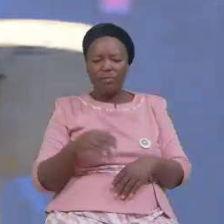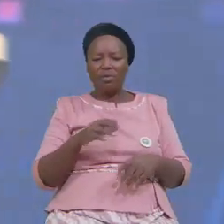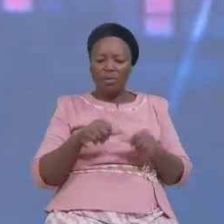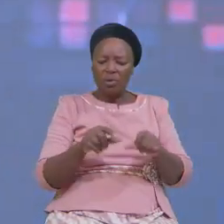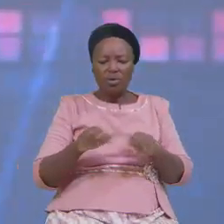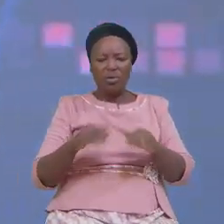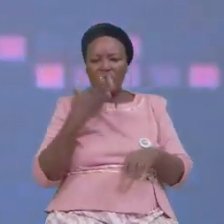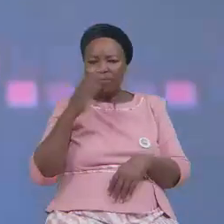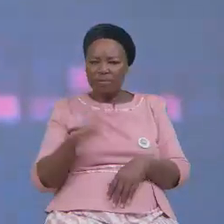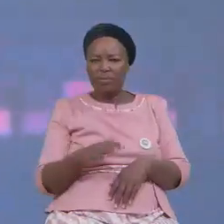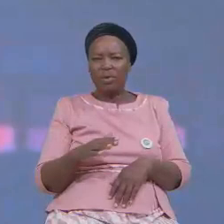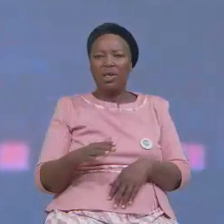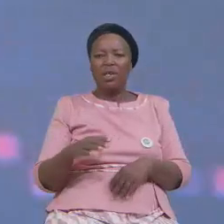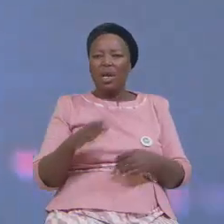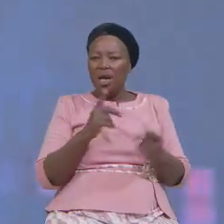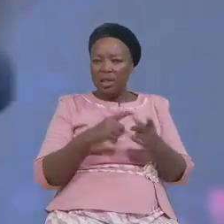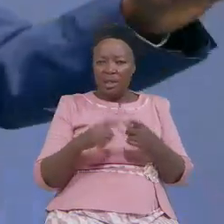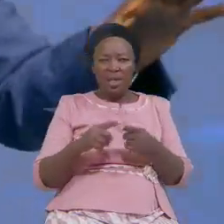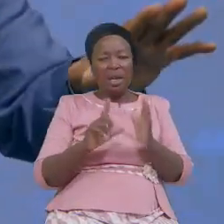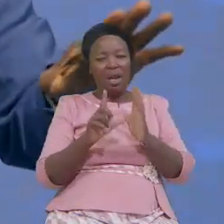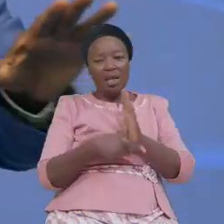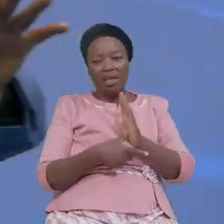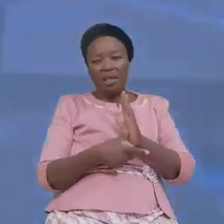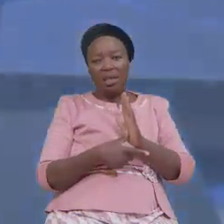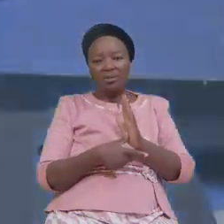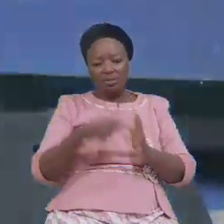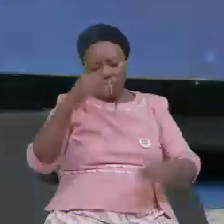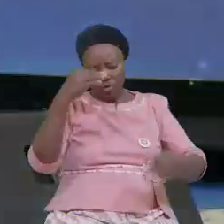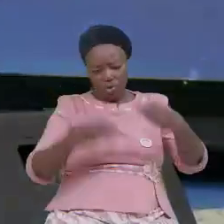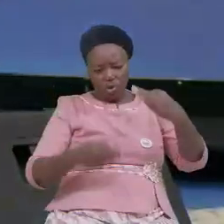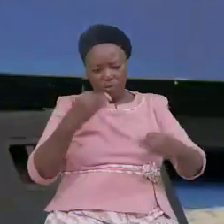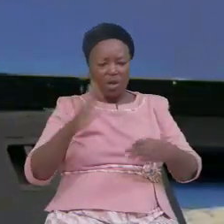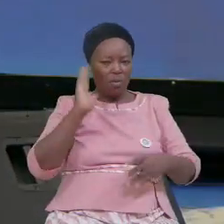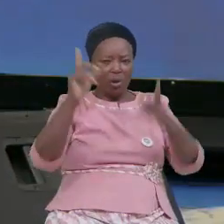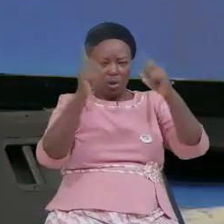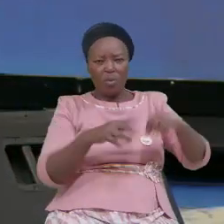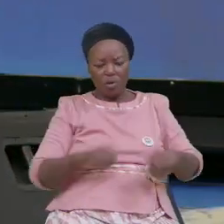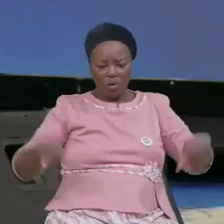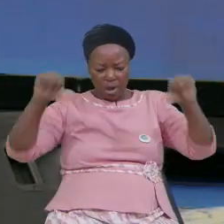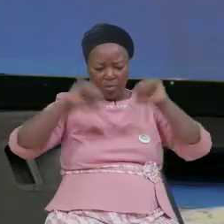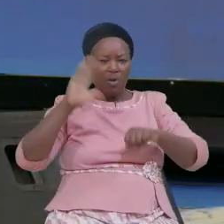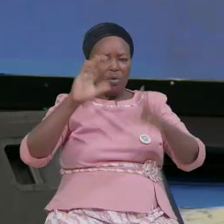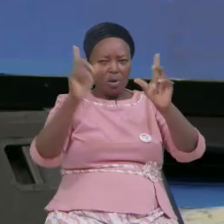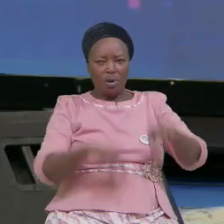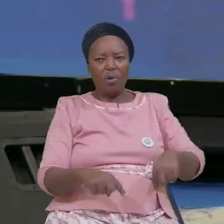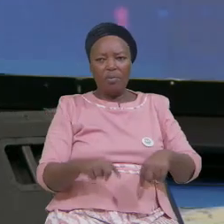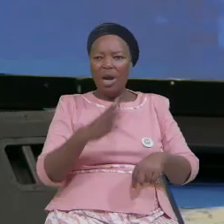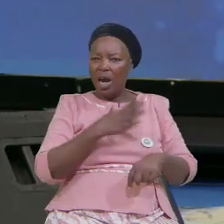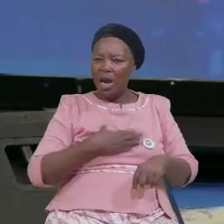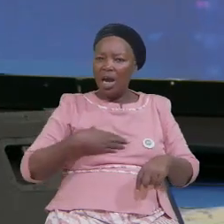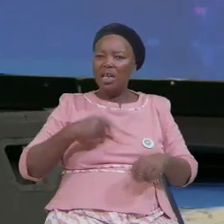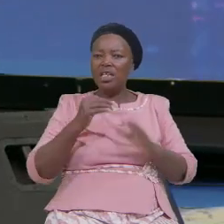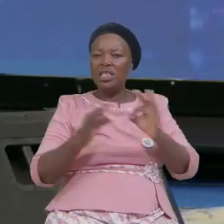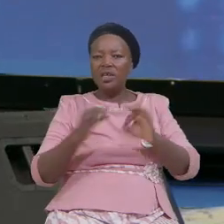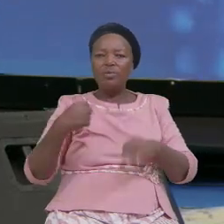doing evil, eventually judgment will come, condemnation will come. And if we